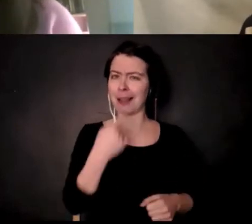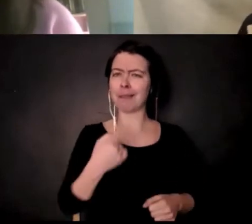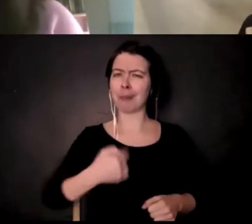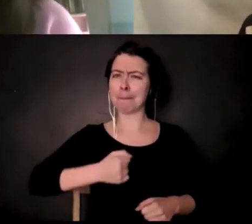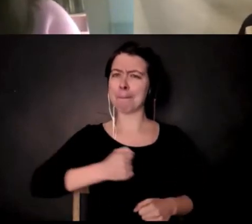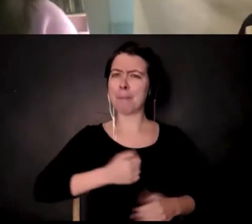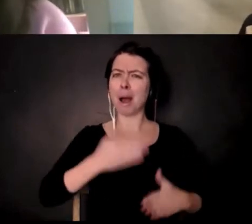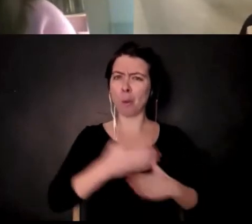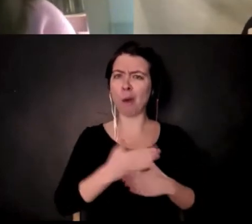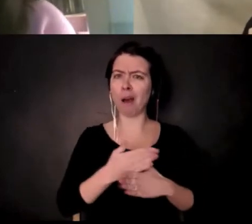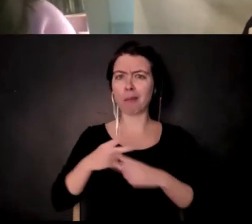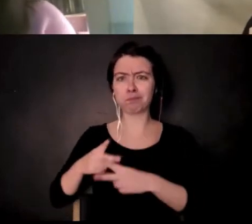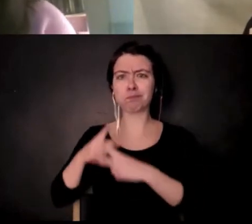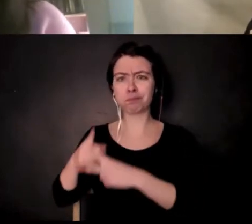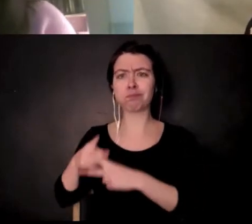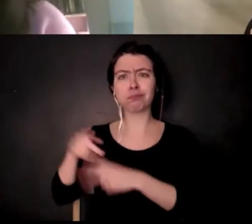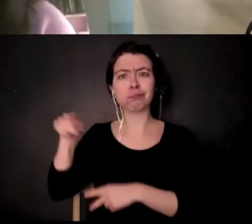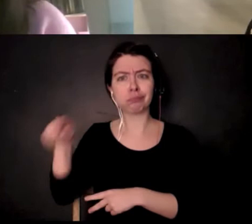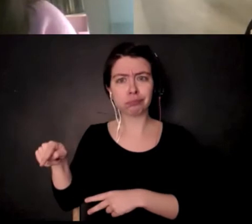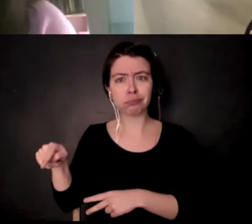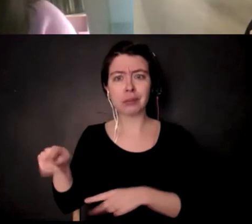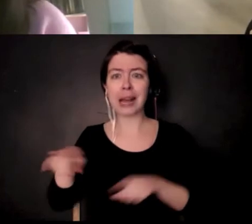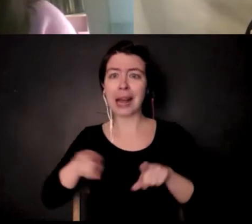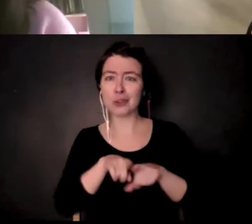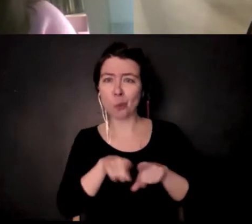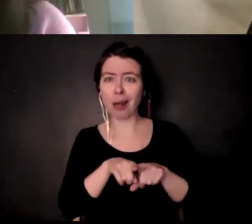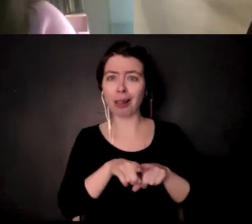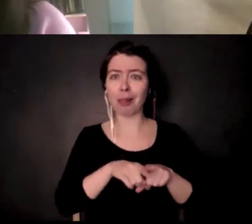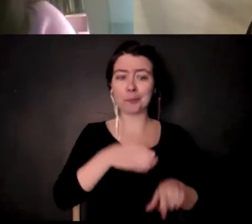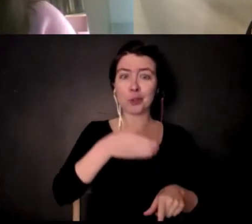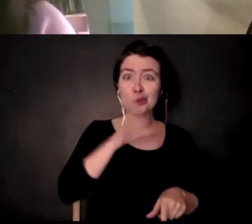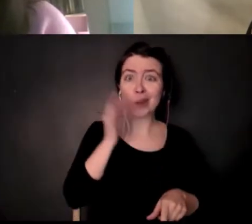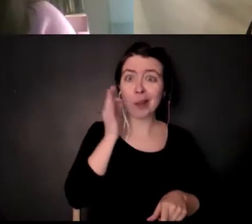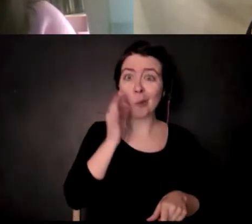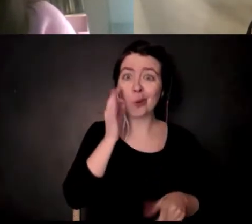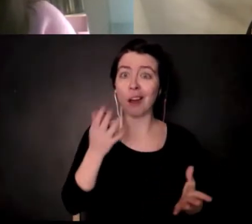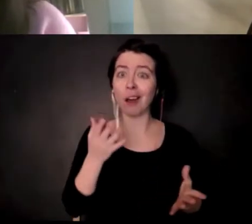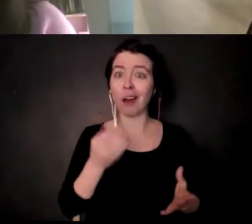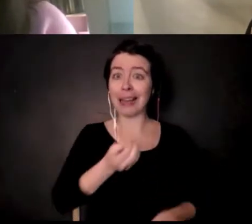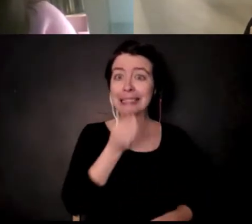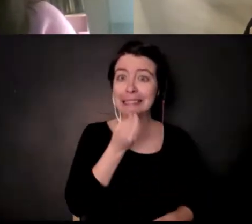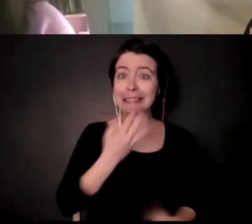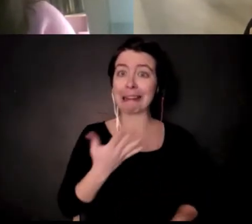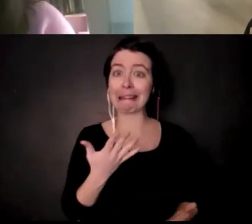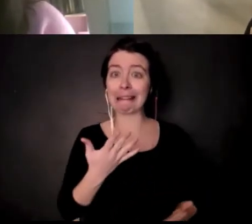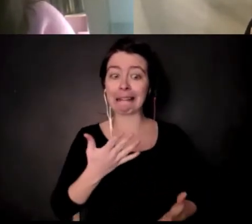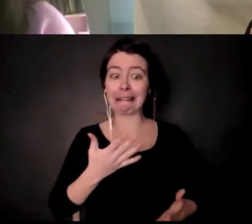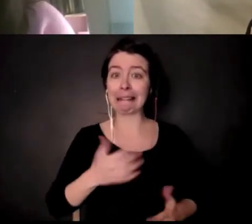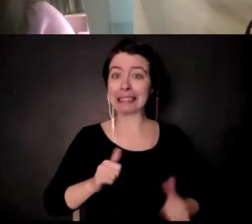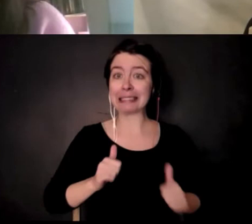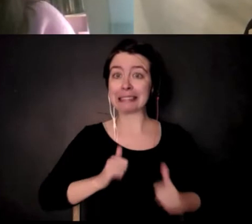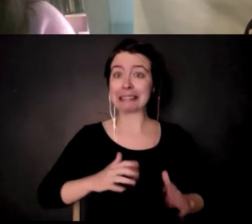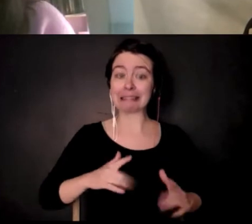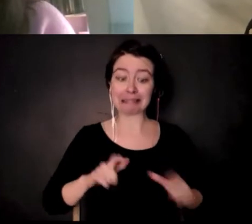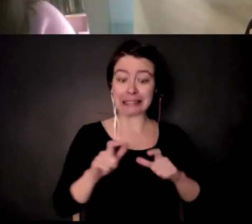sleep and eating good. And other than that, I don't really have that much time in the day, other than